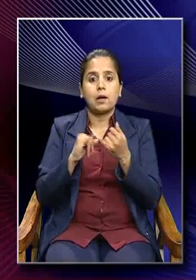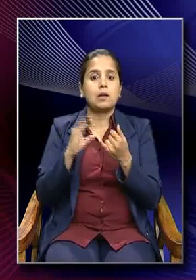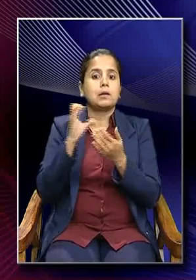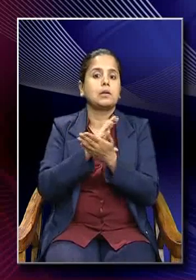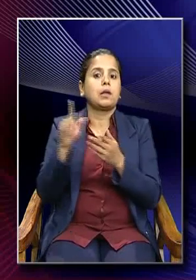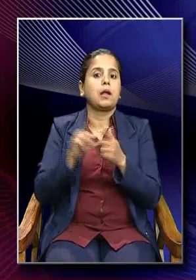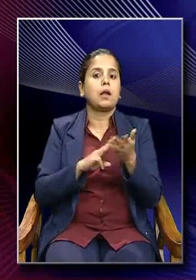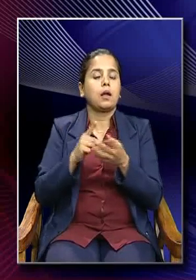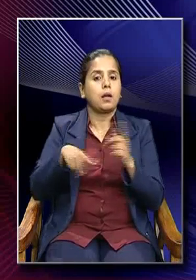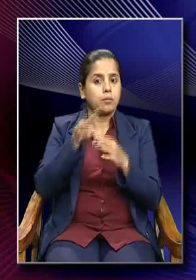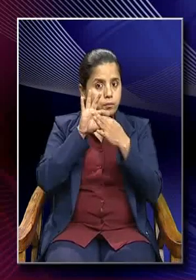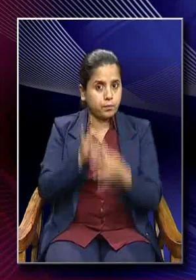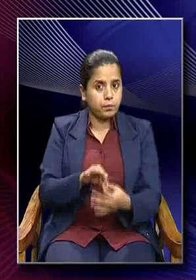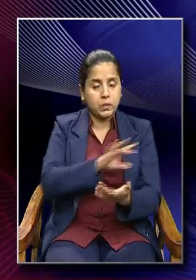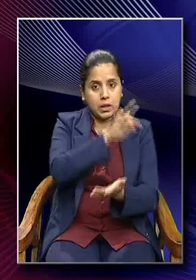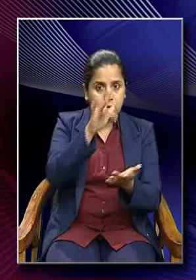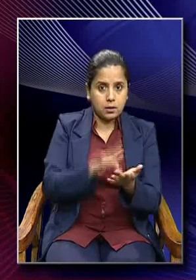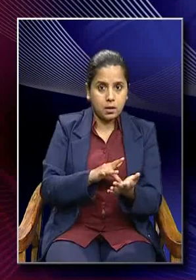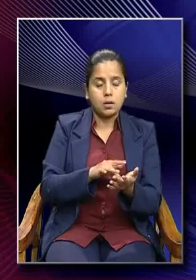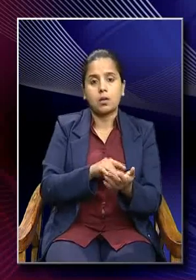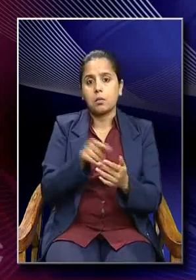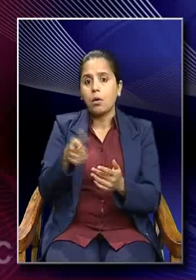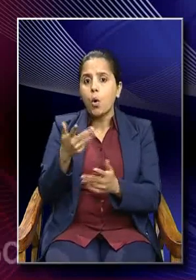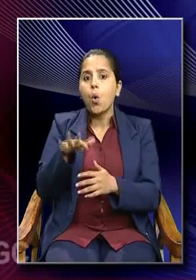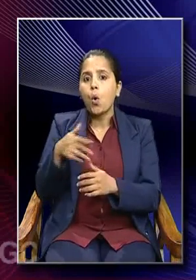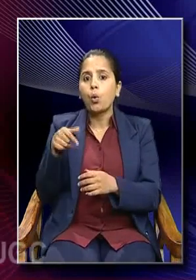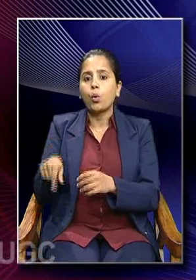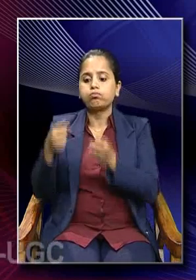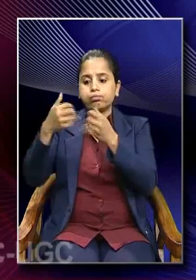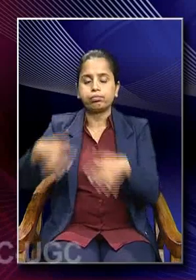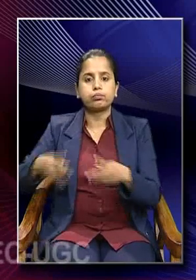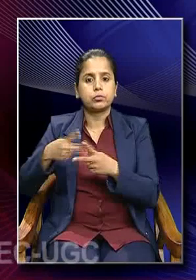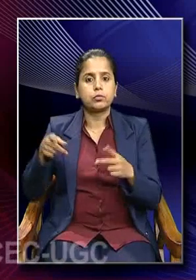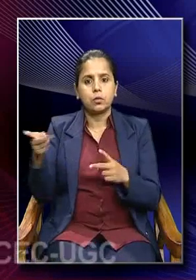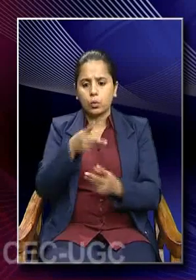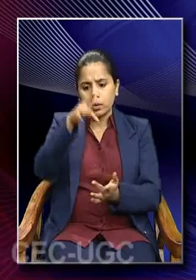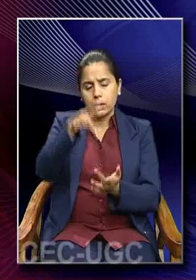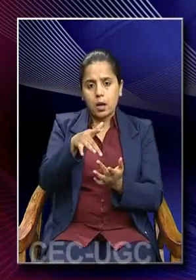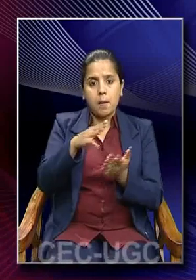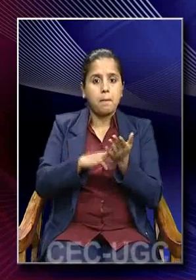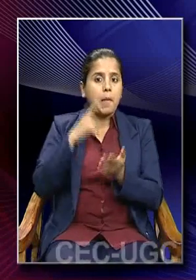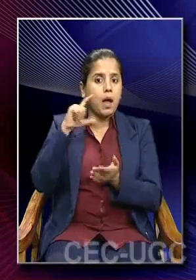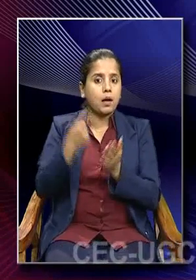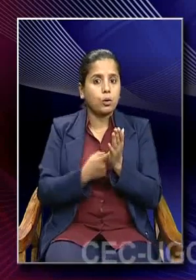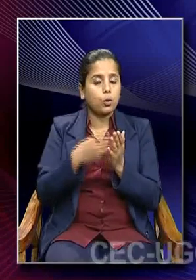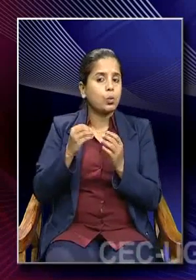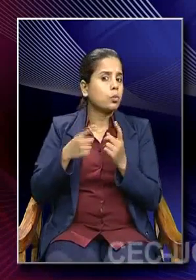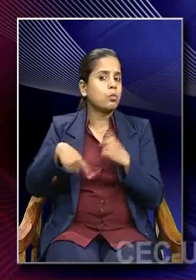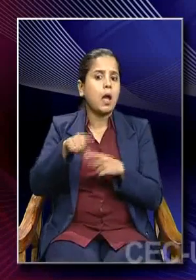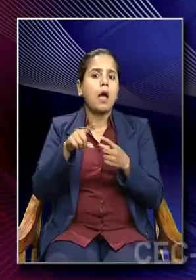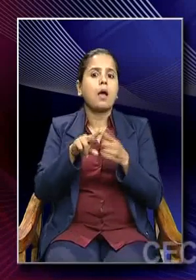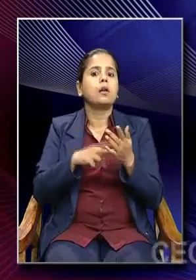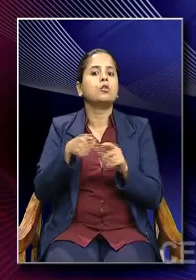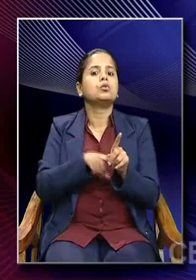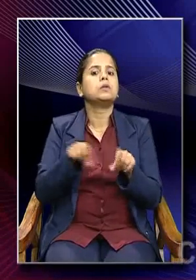connectivity between the centers and decentralization of the micro energy systems. So this kind